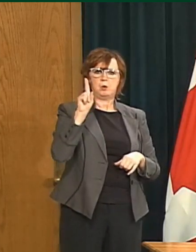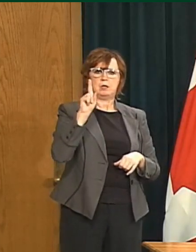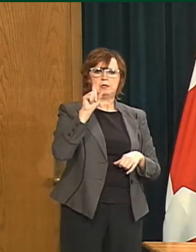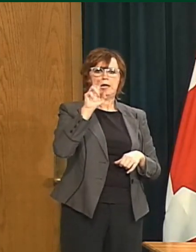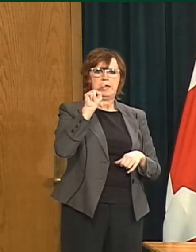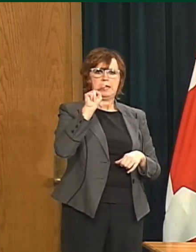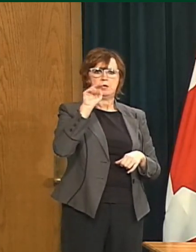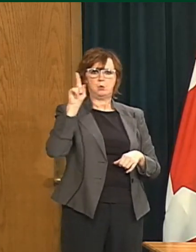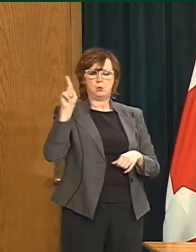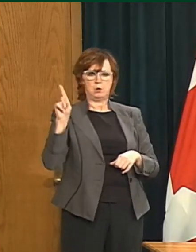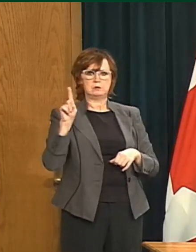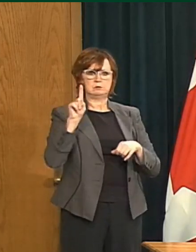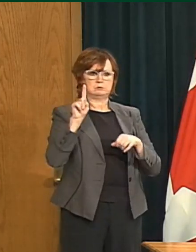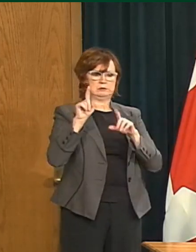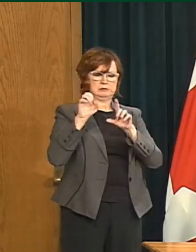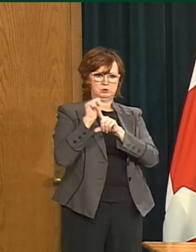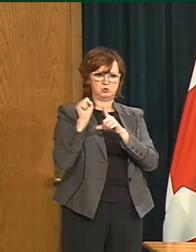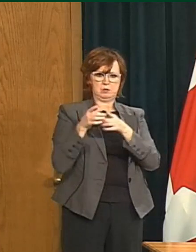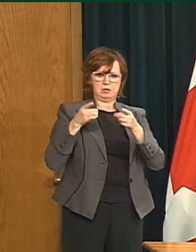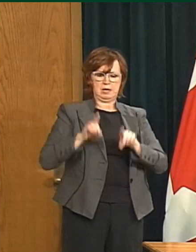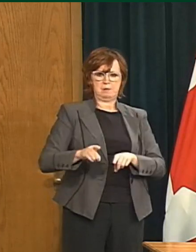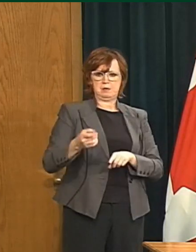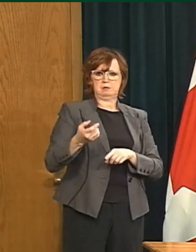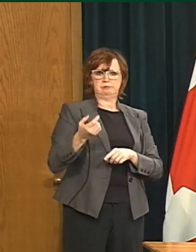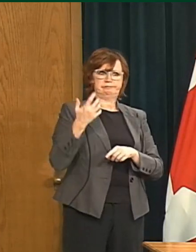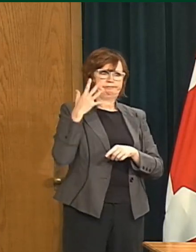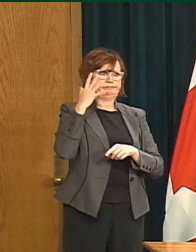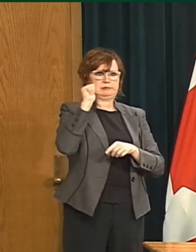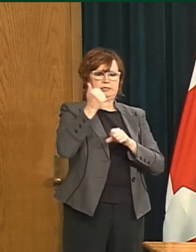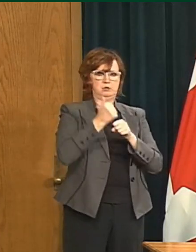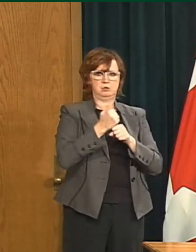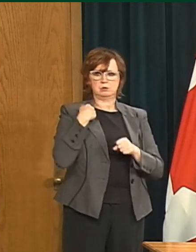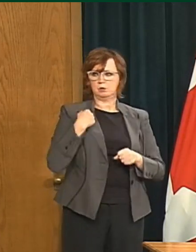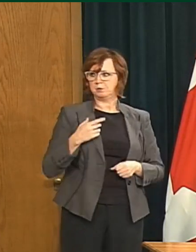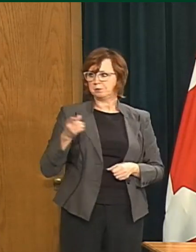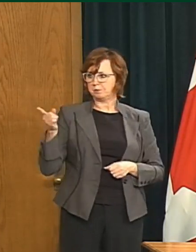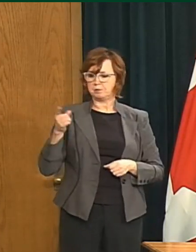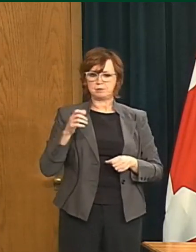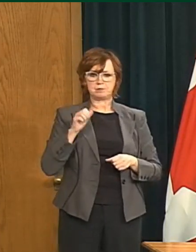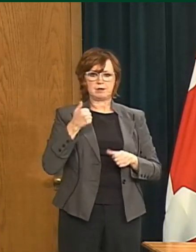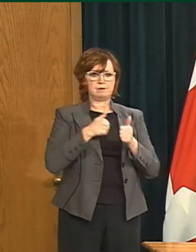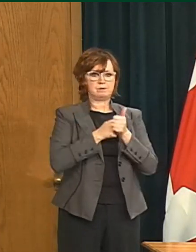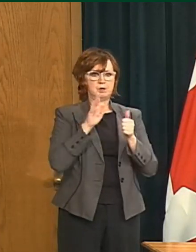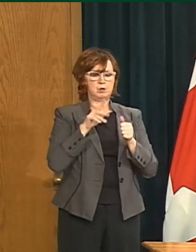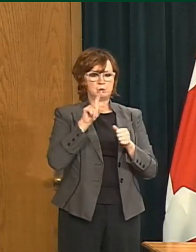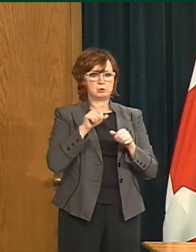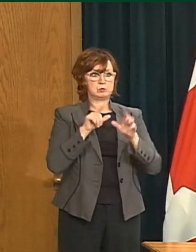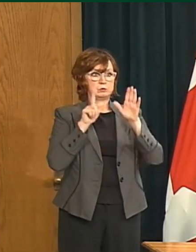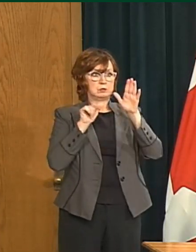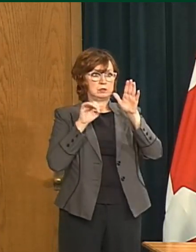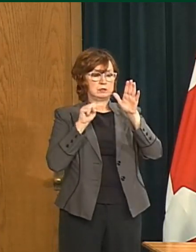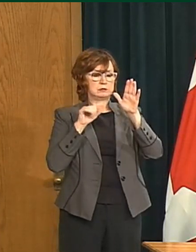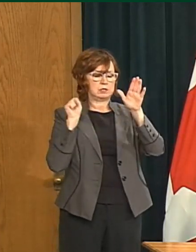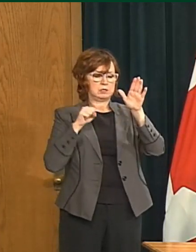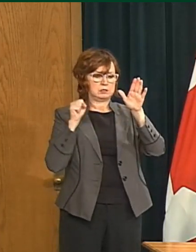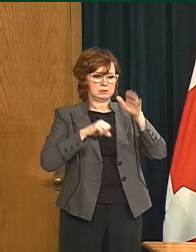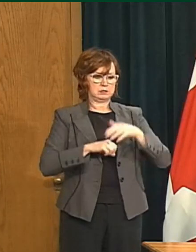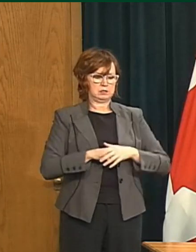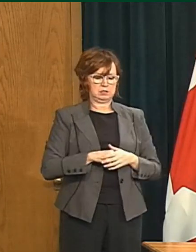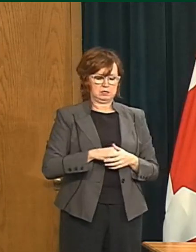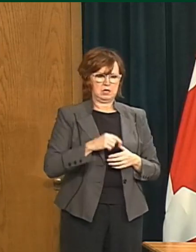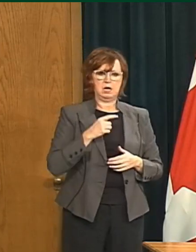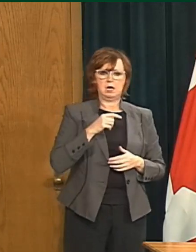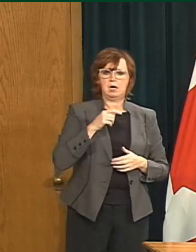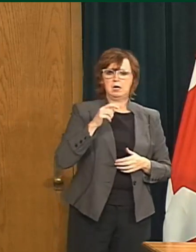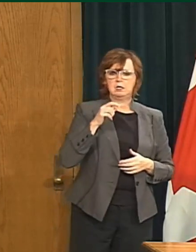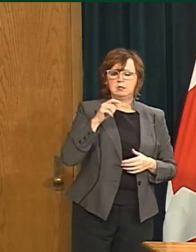H1N1 situation in Canada. You have a follow-up, Lisa? Yes. I believe Premier